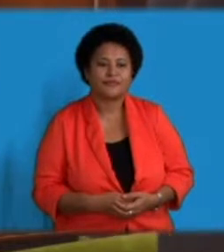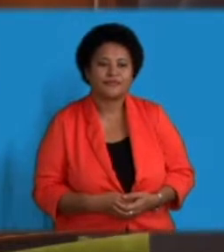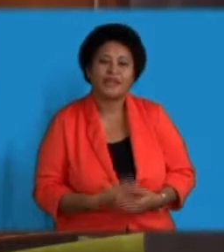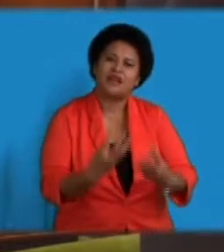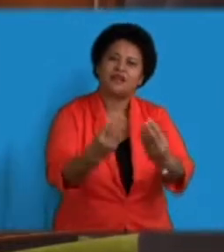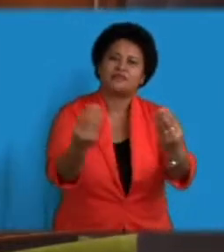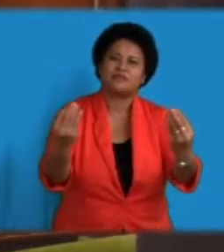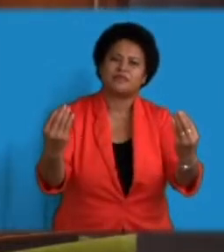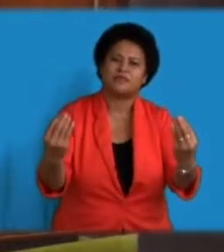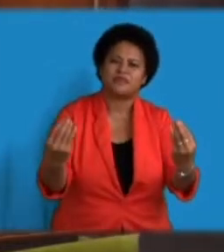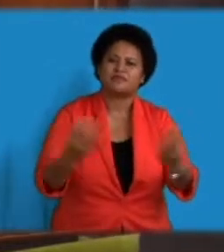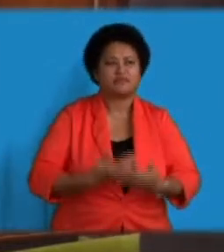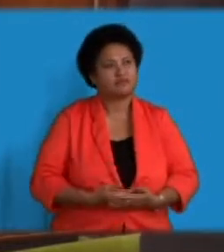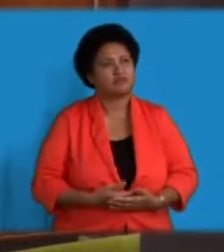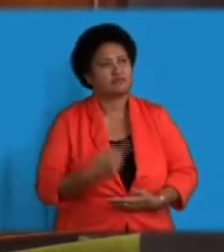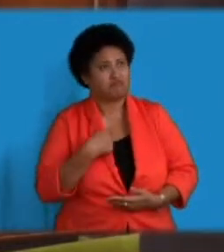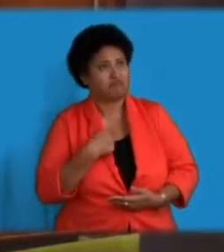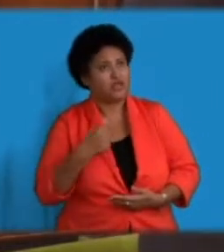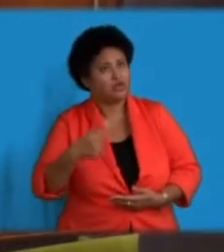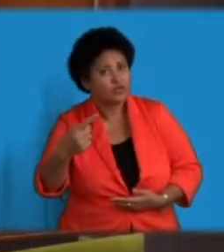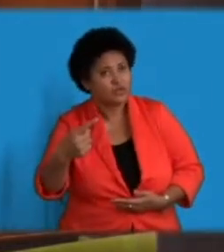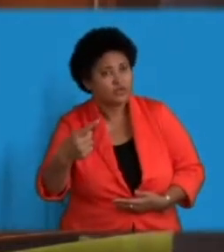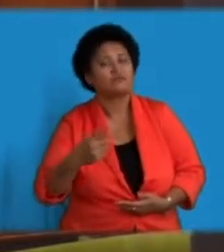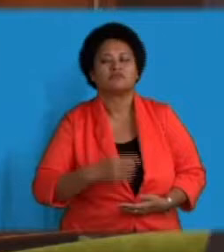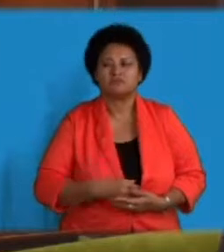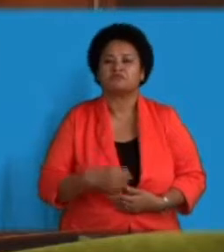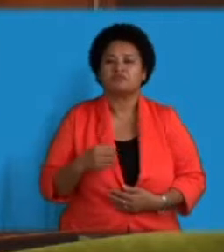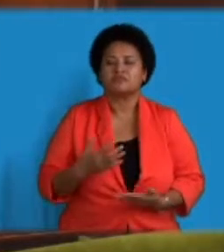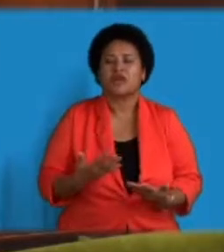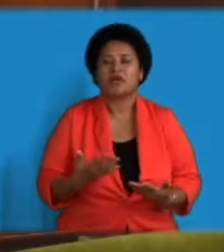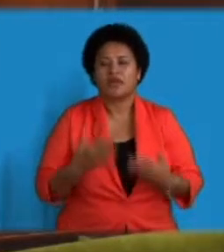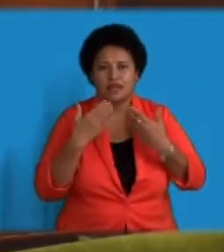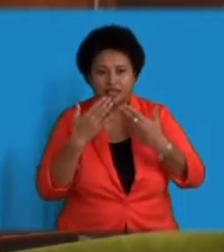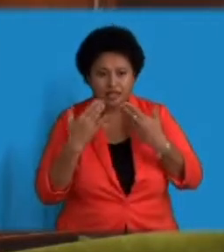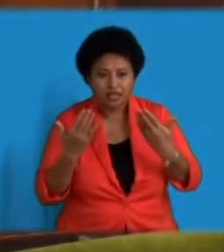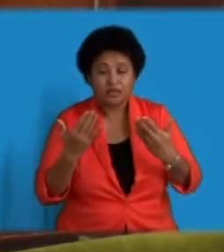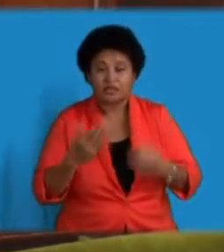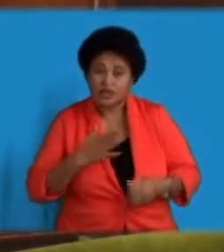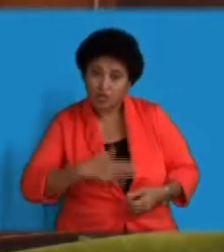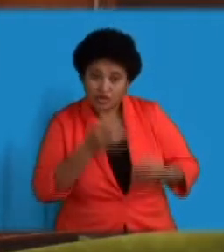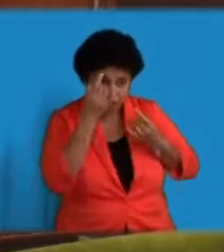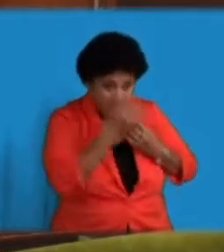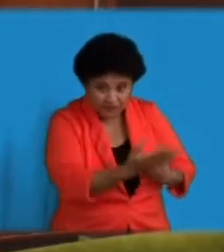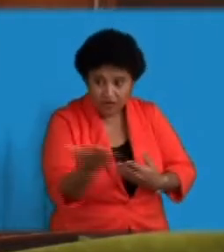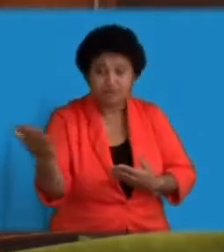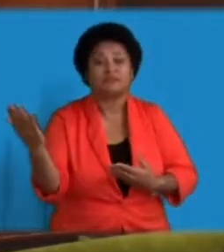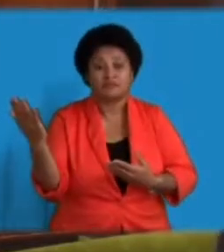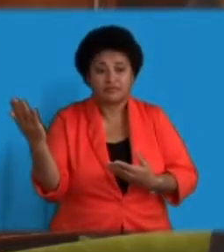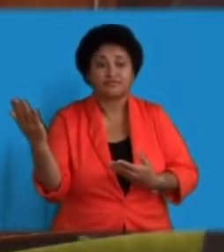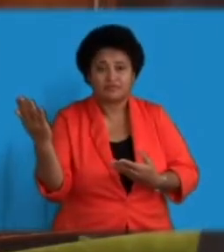Shall I continue, Madam Speaker? Thank you. In the interest of informing the House, Madam Speaker, and enlightening